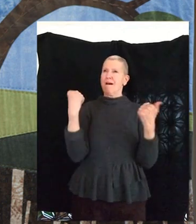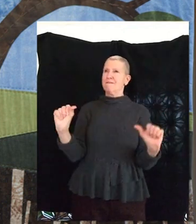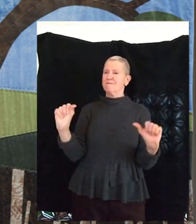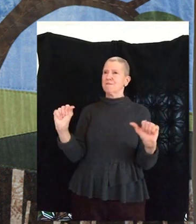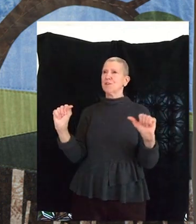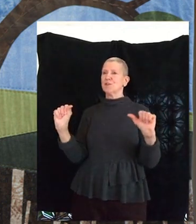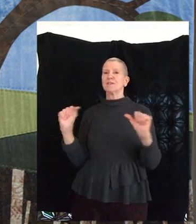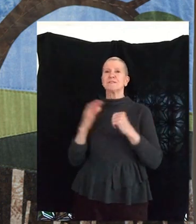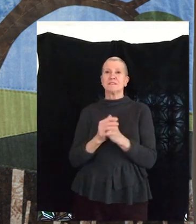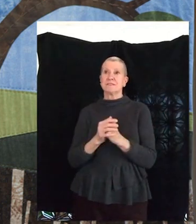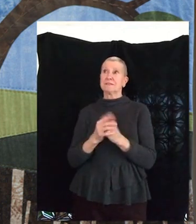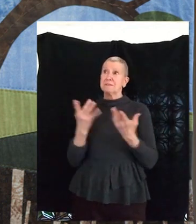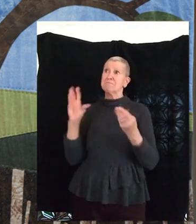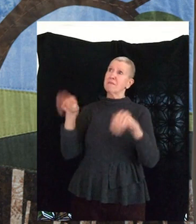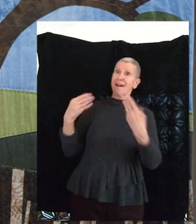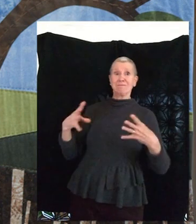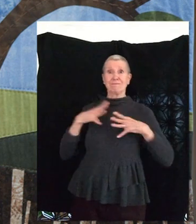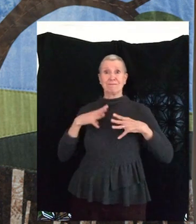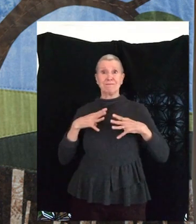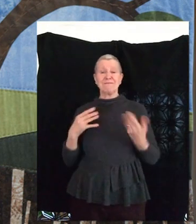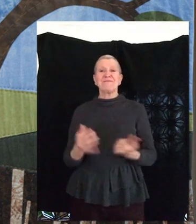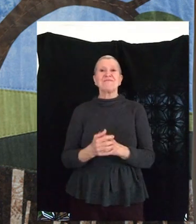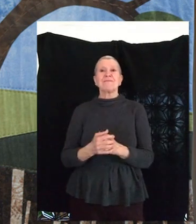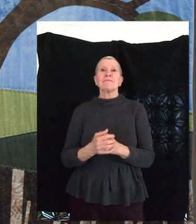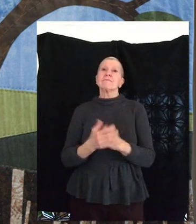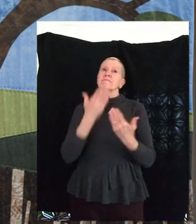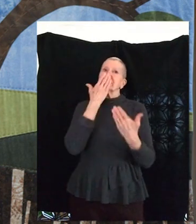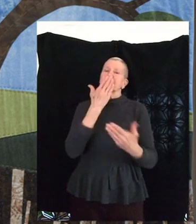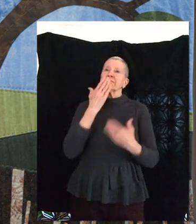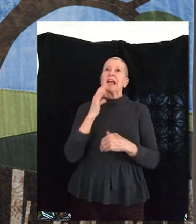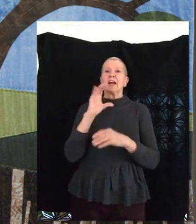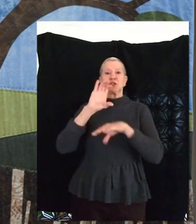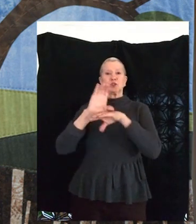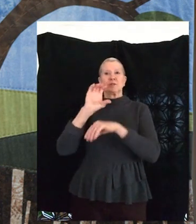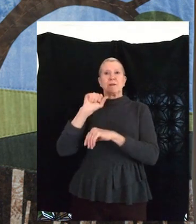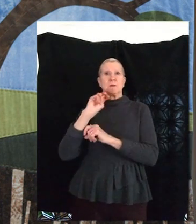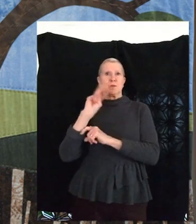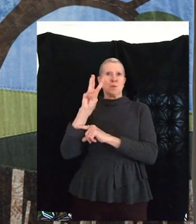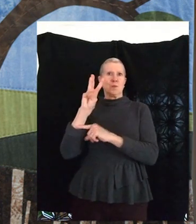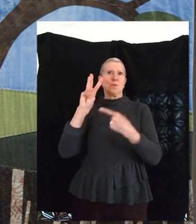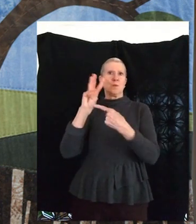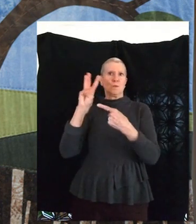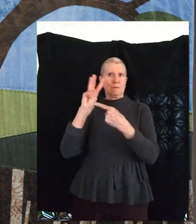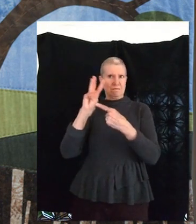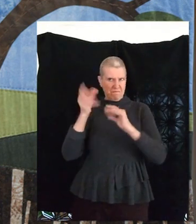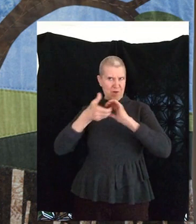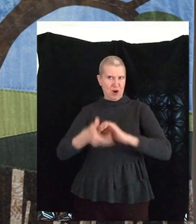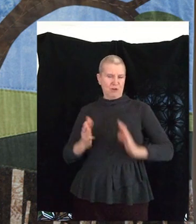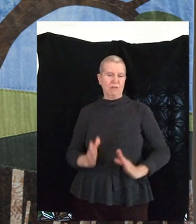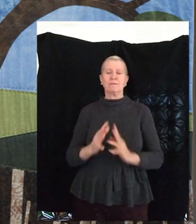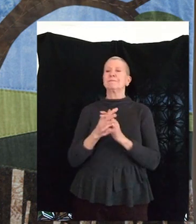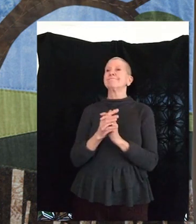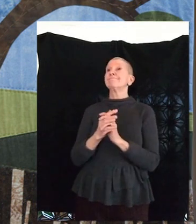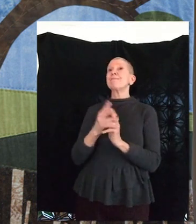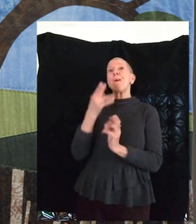are deeply grateful to Church Anew, our partner in providing this service, to Hope